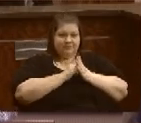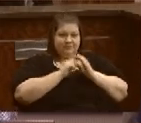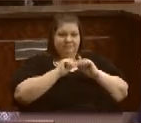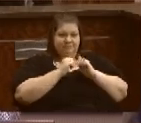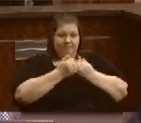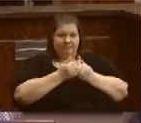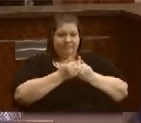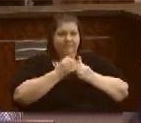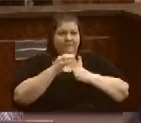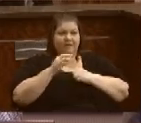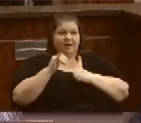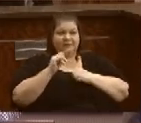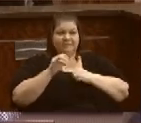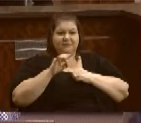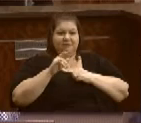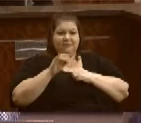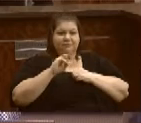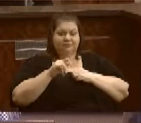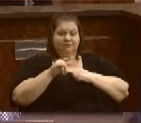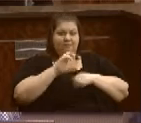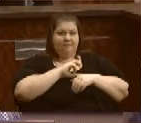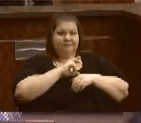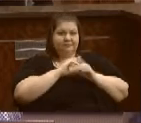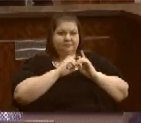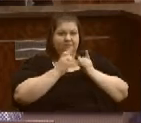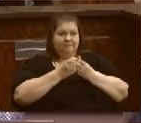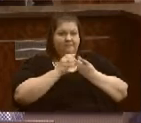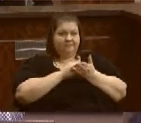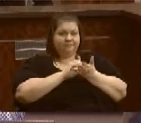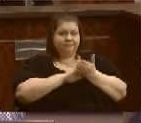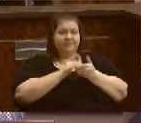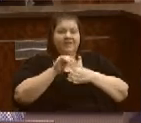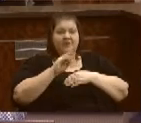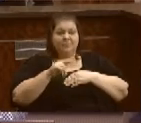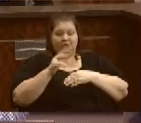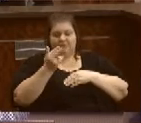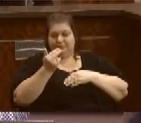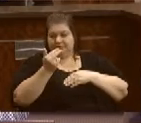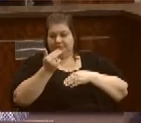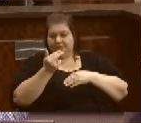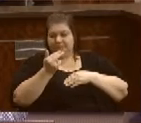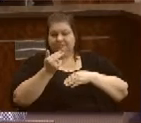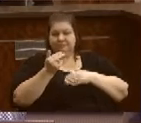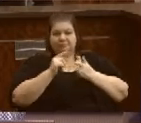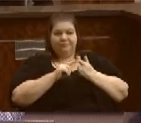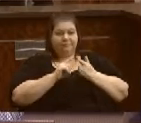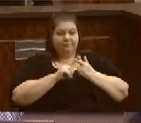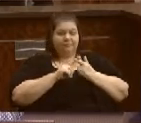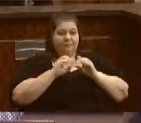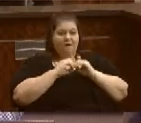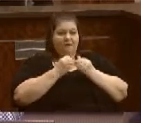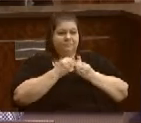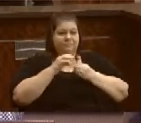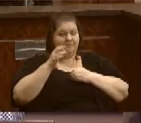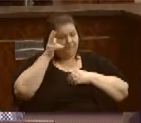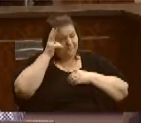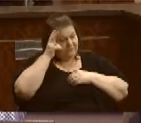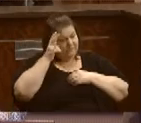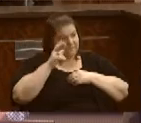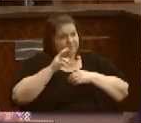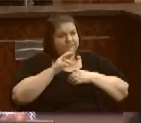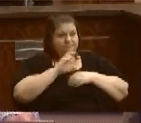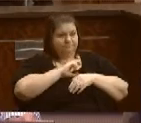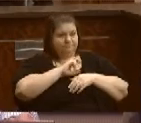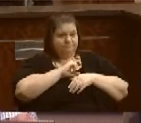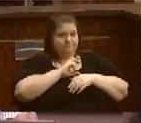City of Laurel Police Department, dated April 14, 2015. City of Laurel Office of the Fire Marshal, dated